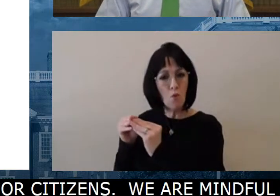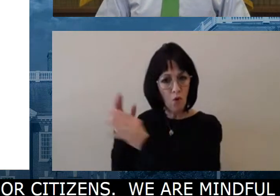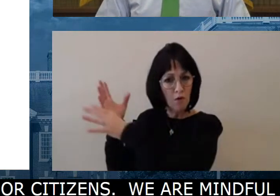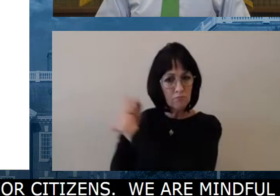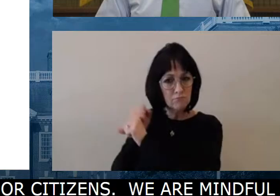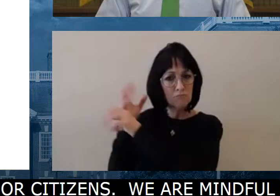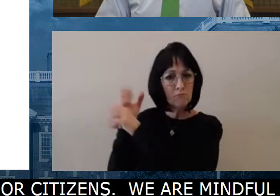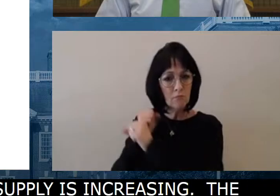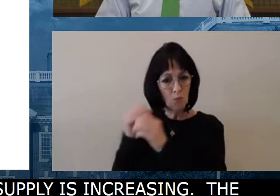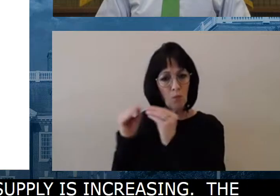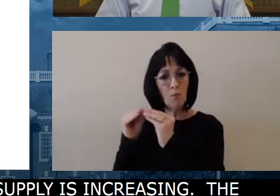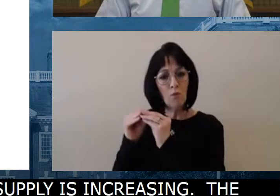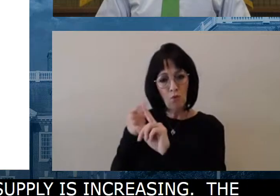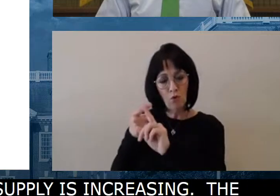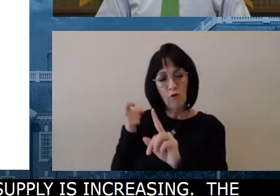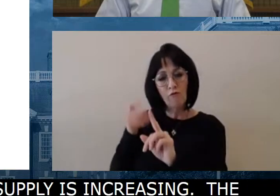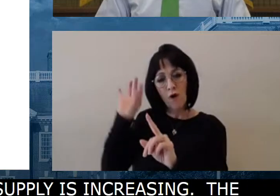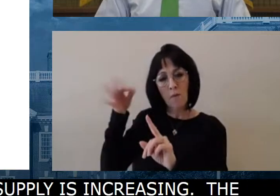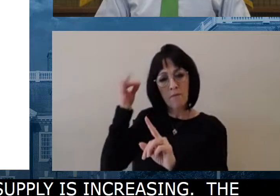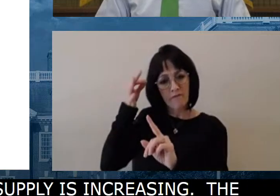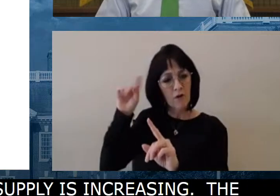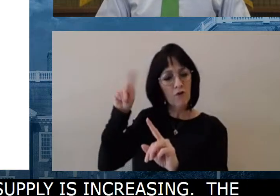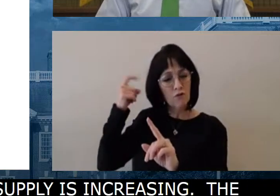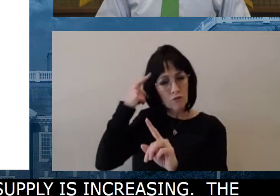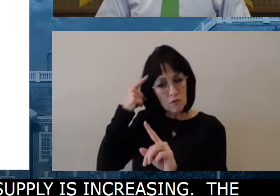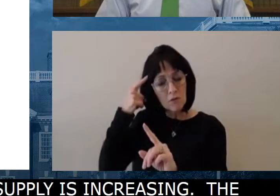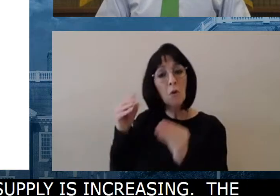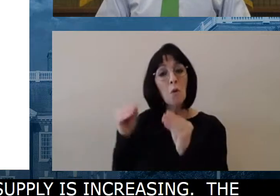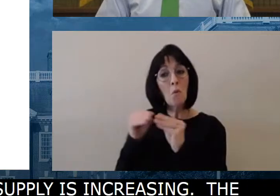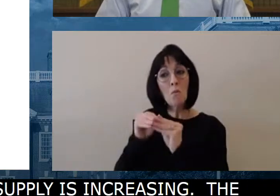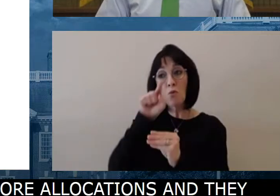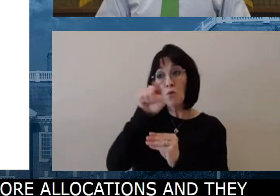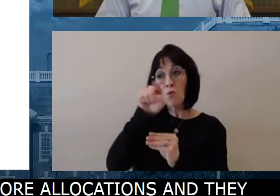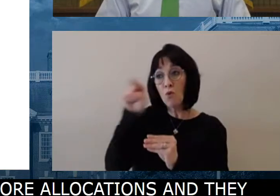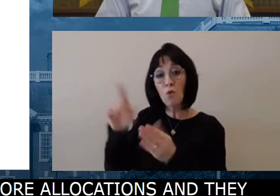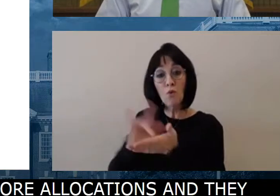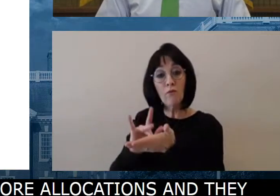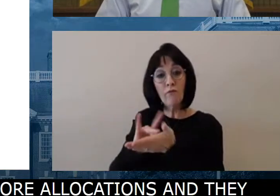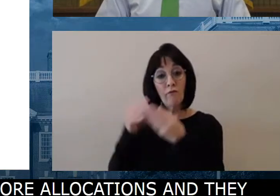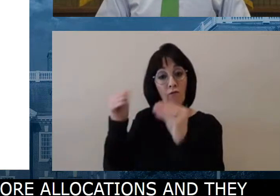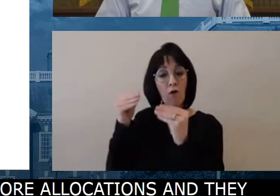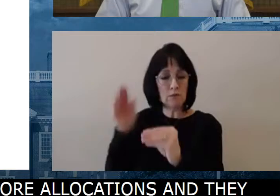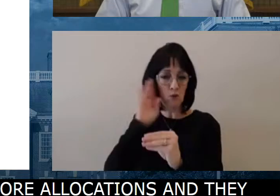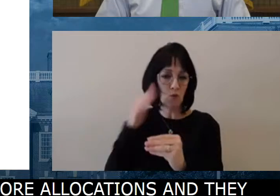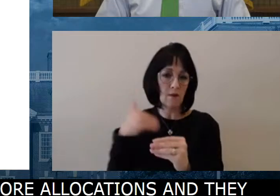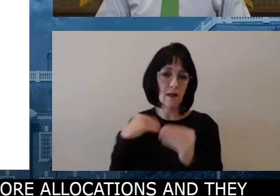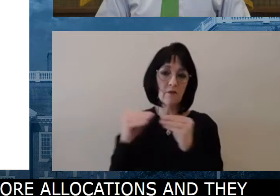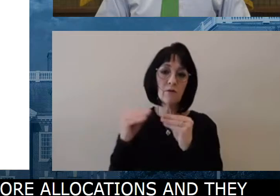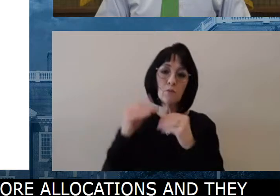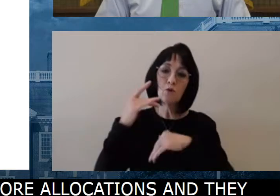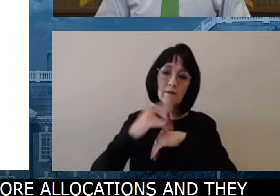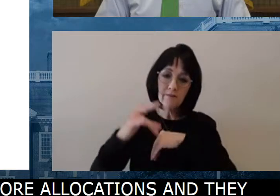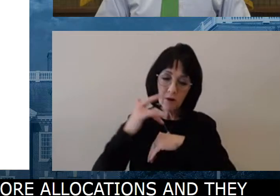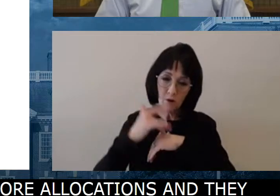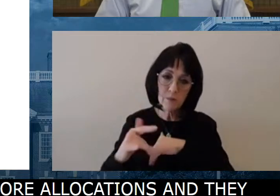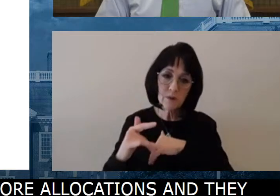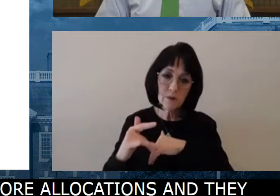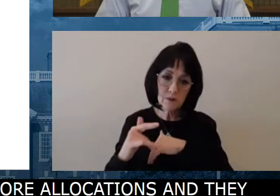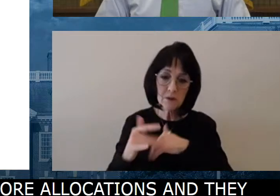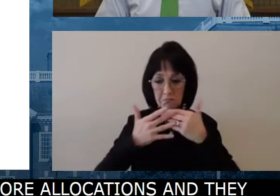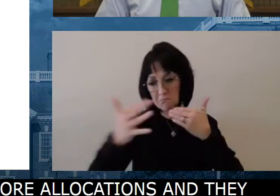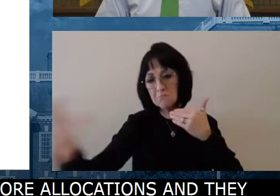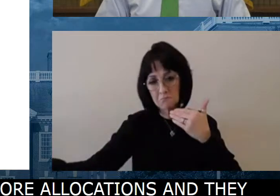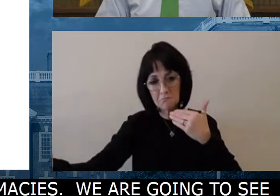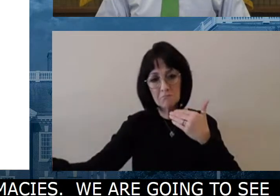going to see more and more availability at pharmacies, I can assure you, over the weeks ahead, and the ability to move out more